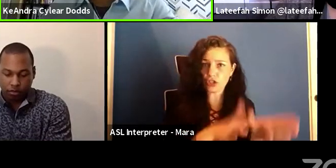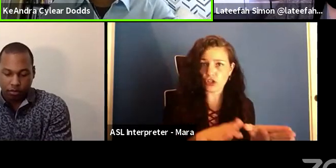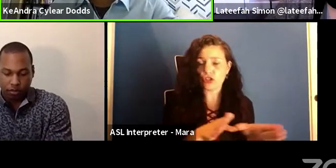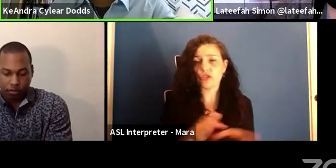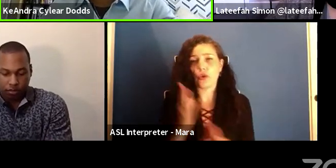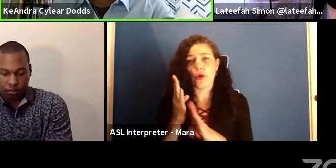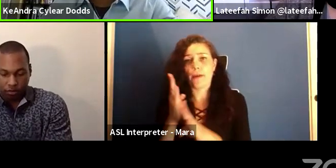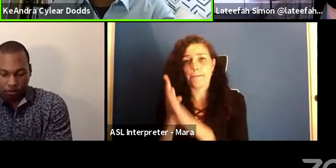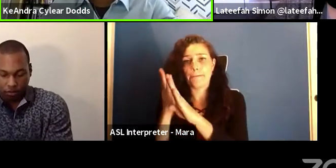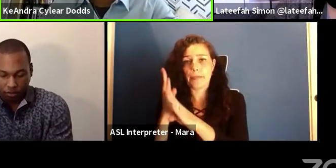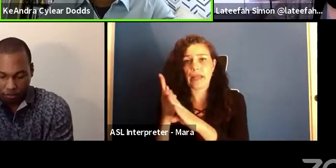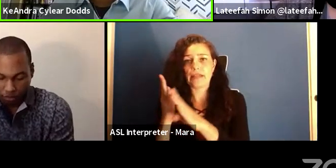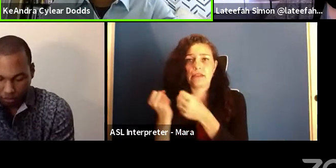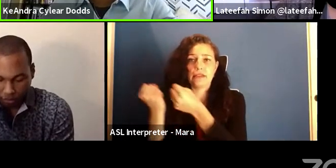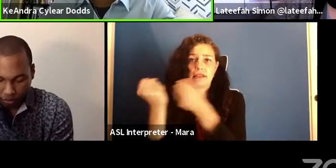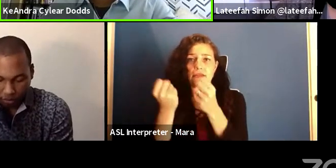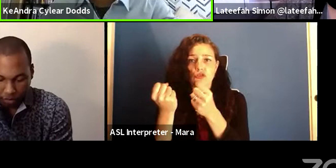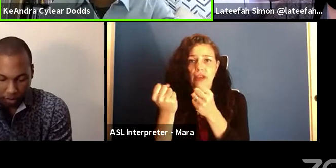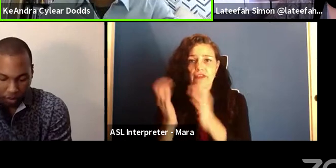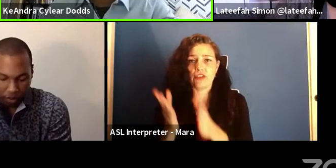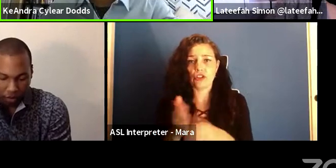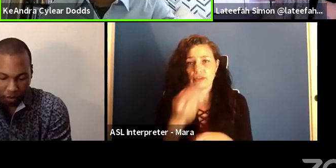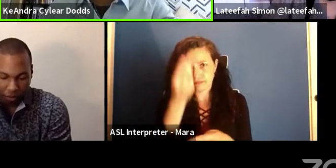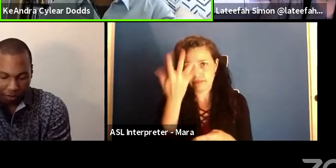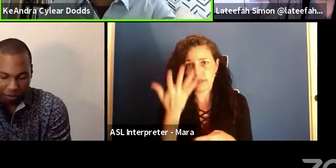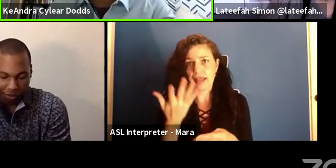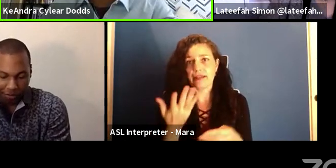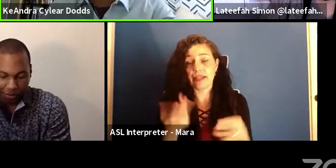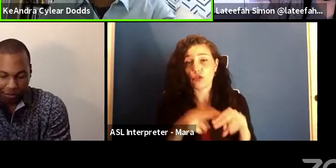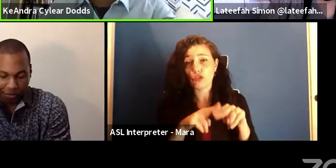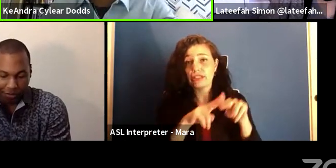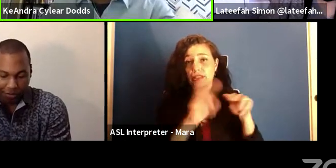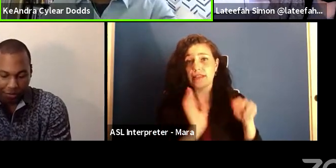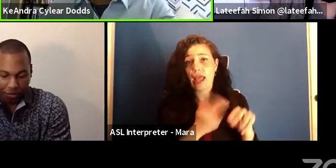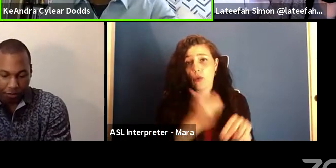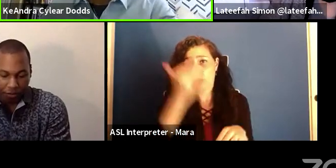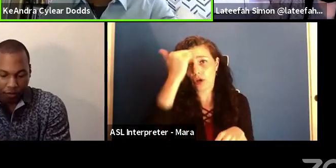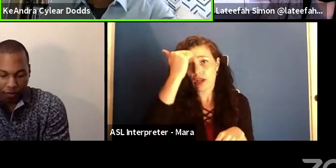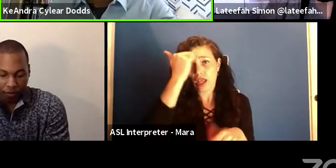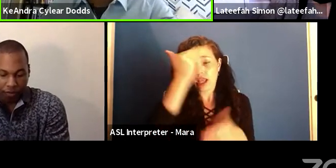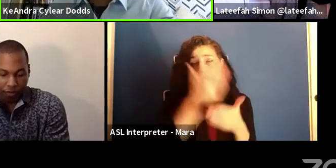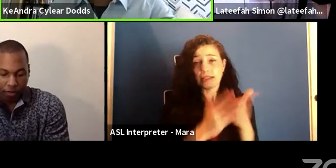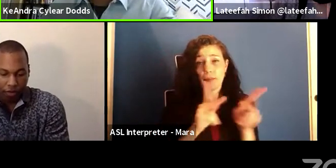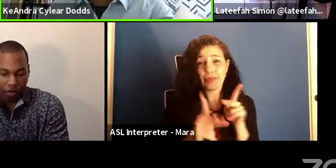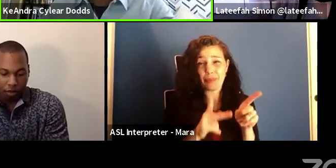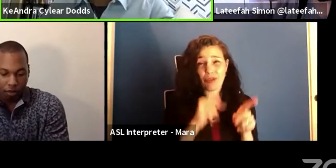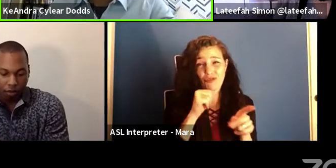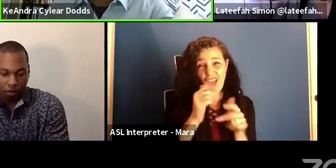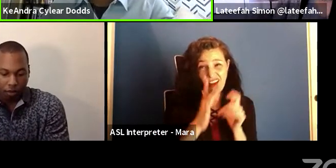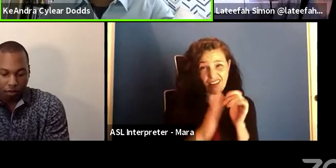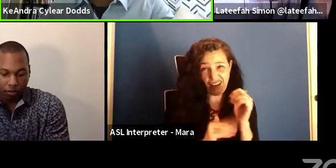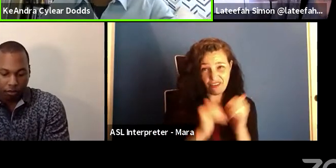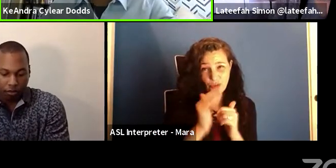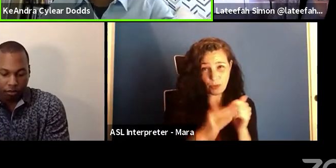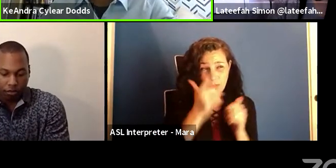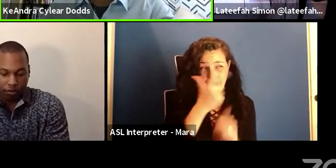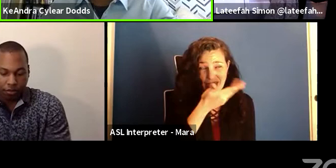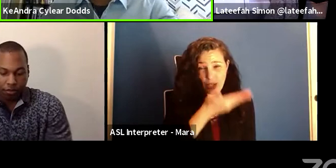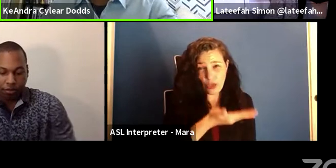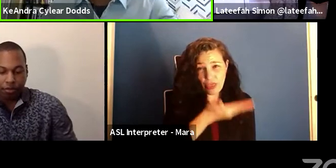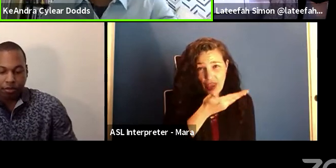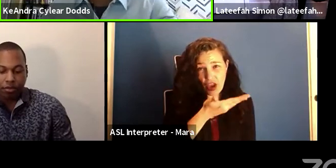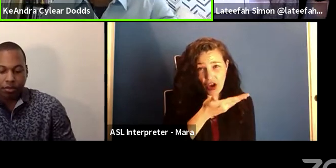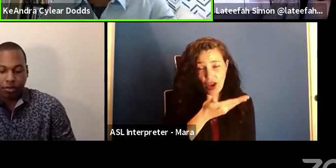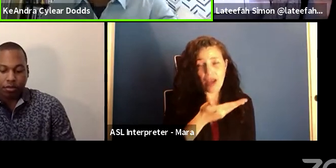know that, you know, for some people, they feel uncomfortable by the presence, but that doesn't mean that it's illegal